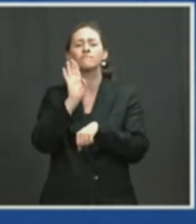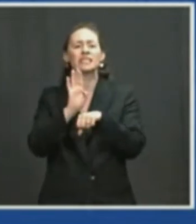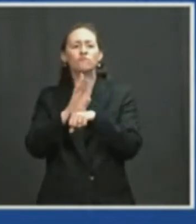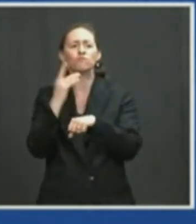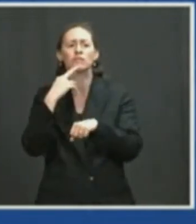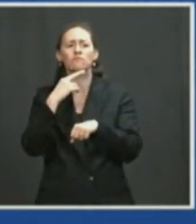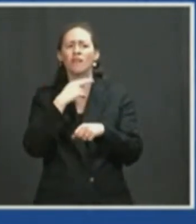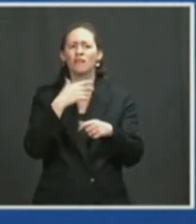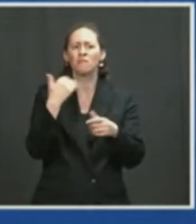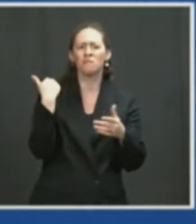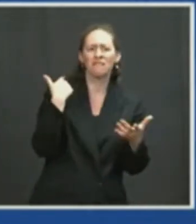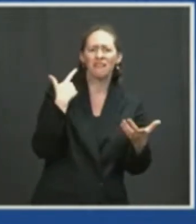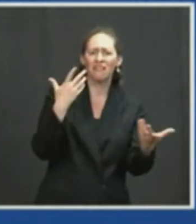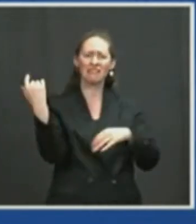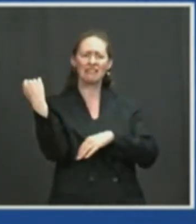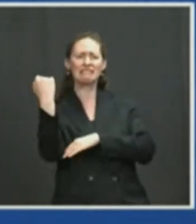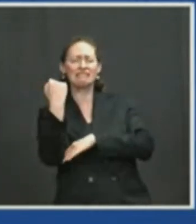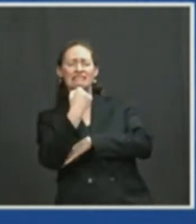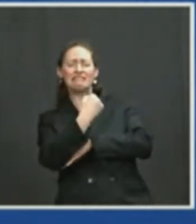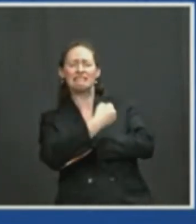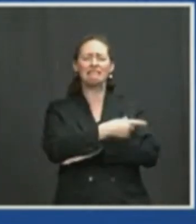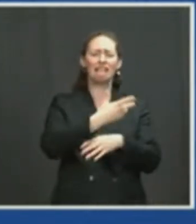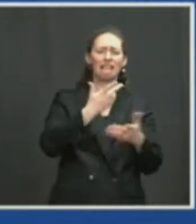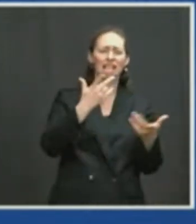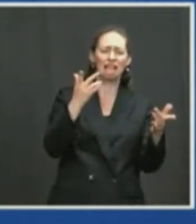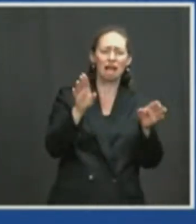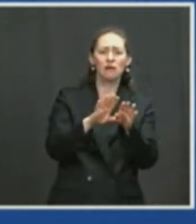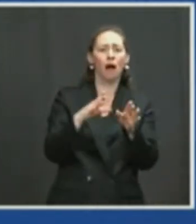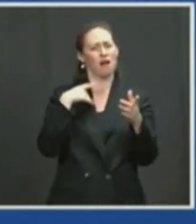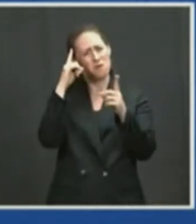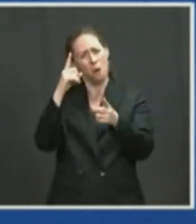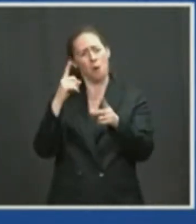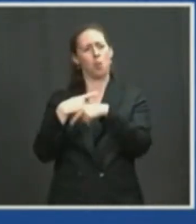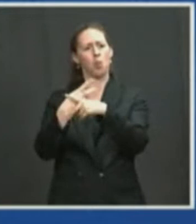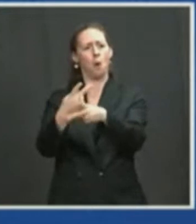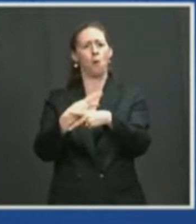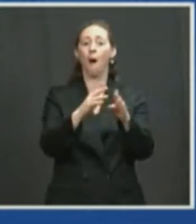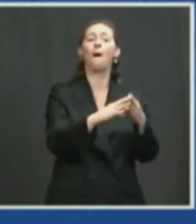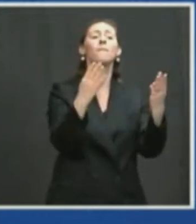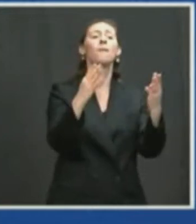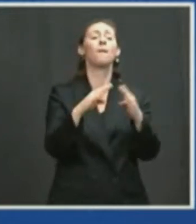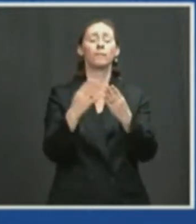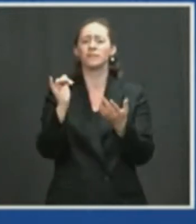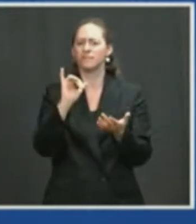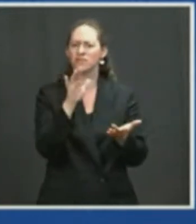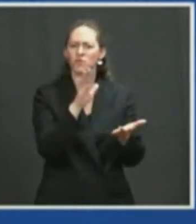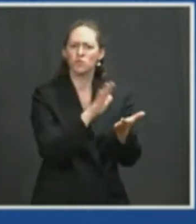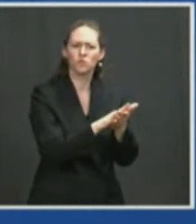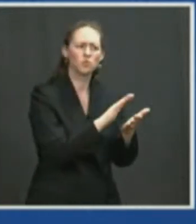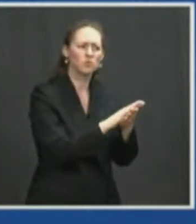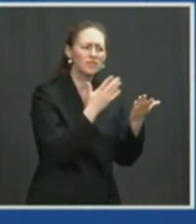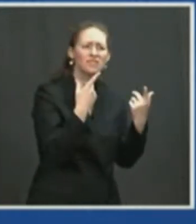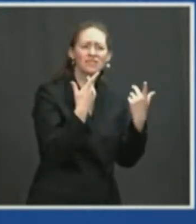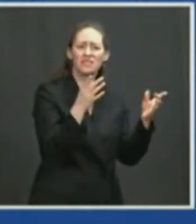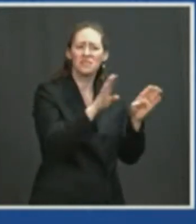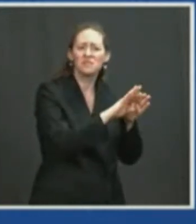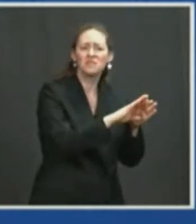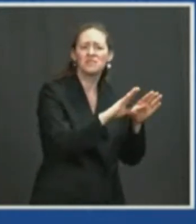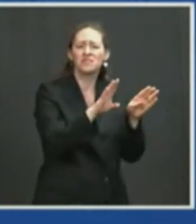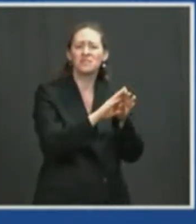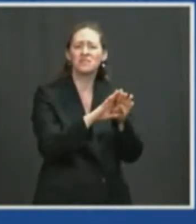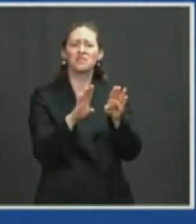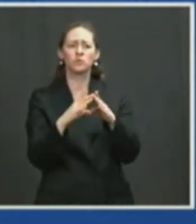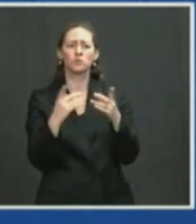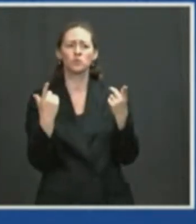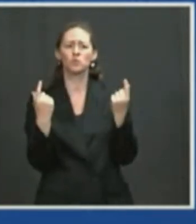to stay open. Schools are struggling to reopen, so we made vaccinating teachers a priority. We delivered